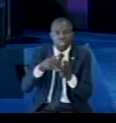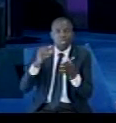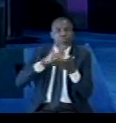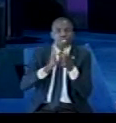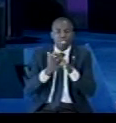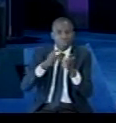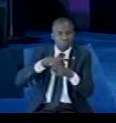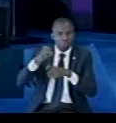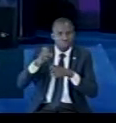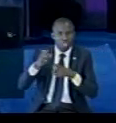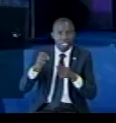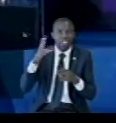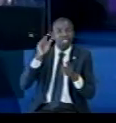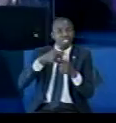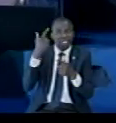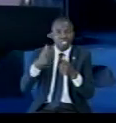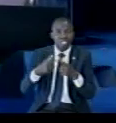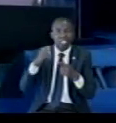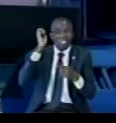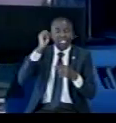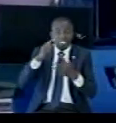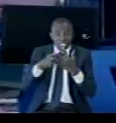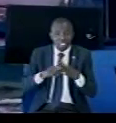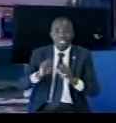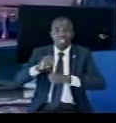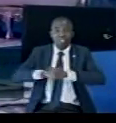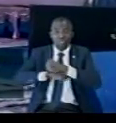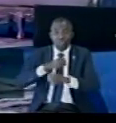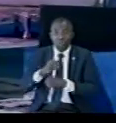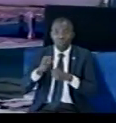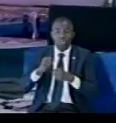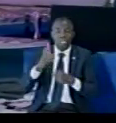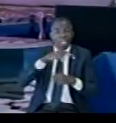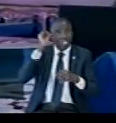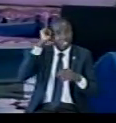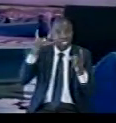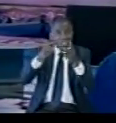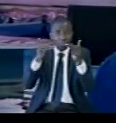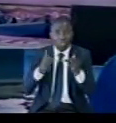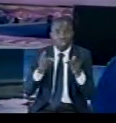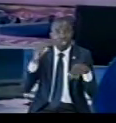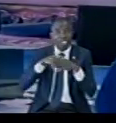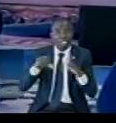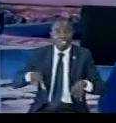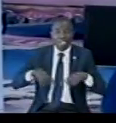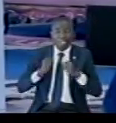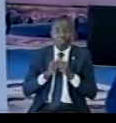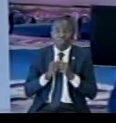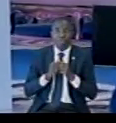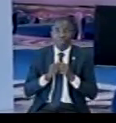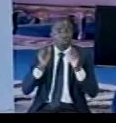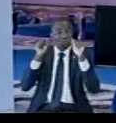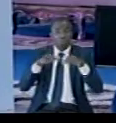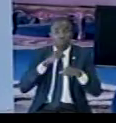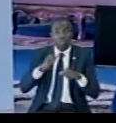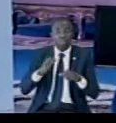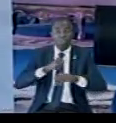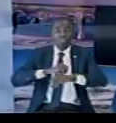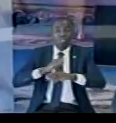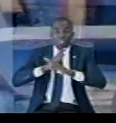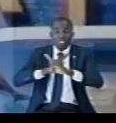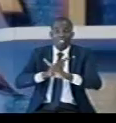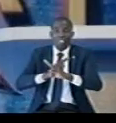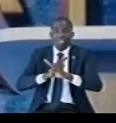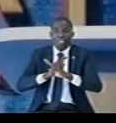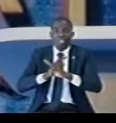wounded, and he started suffering. And his position in life could not prevent